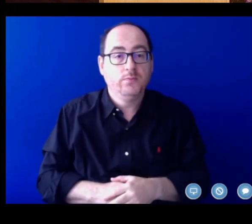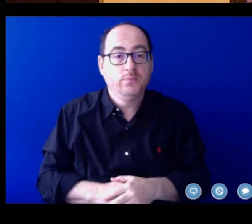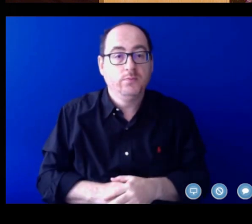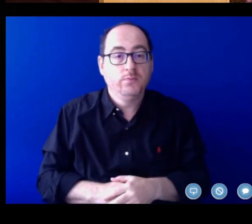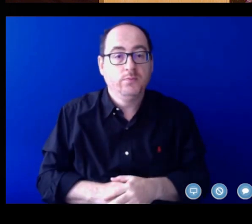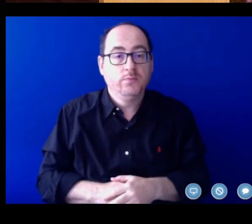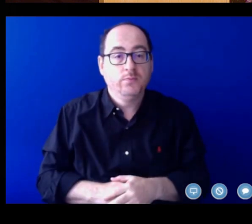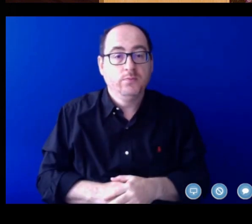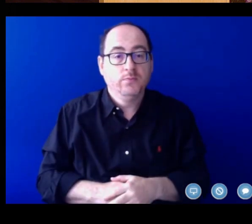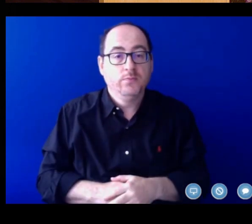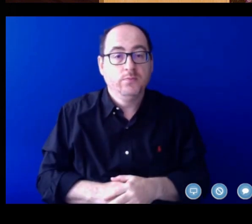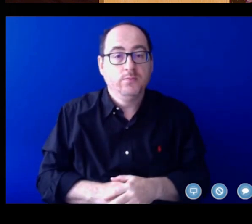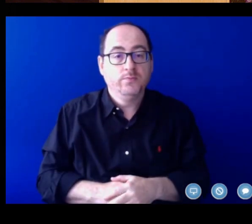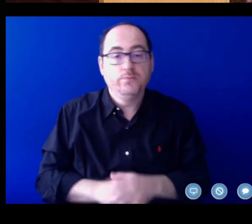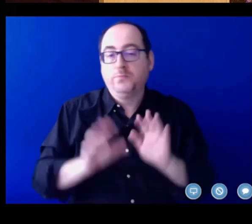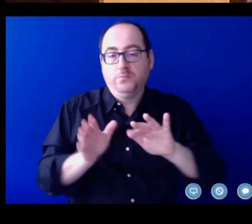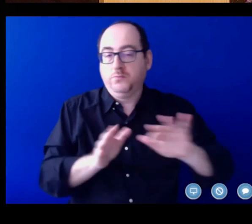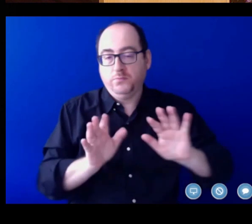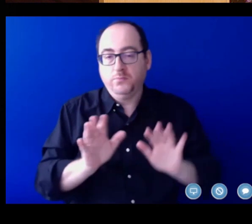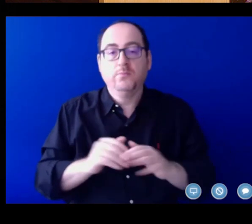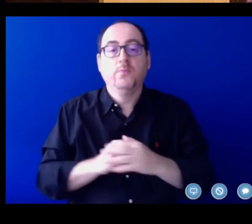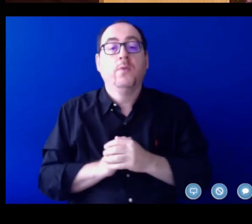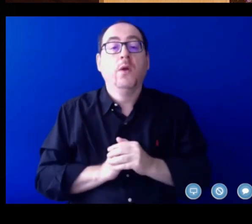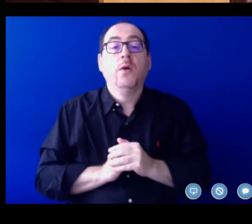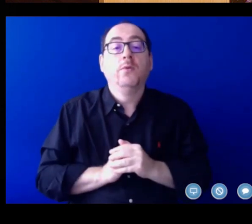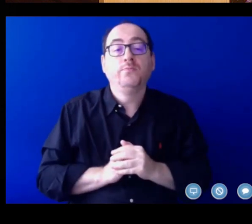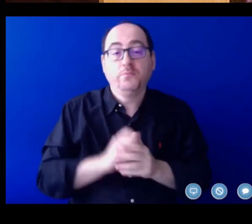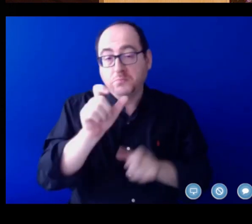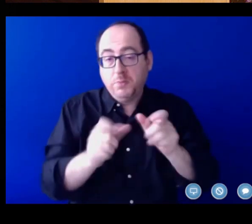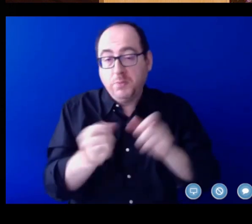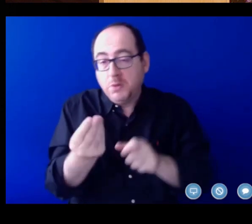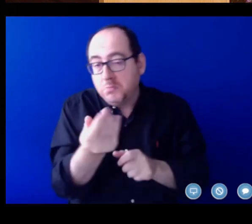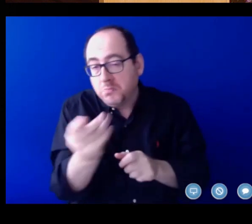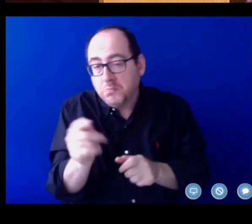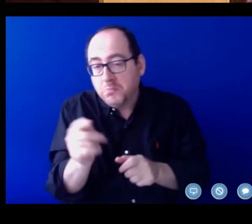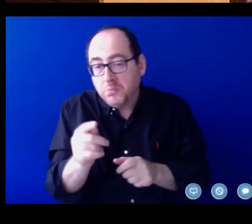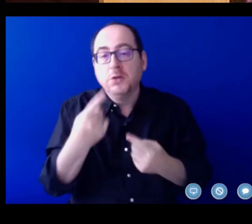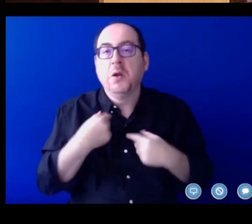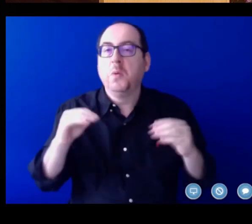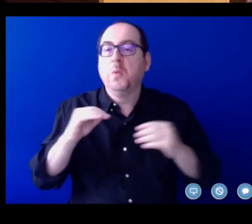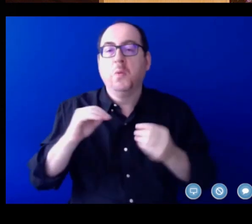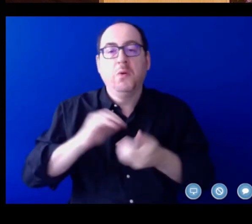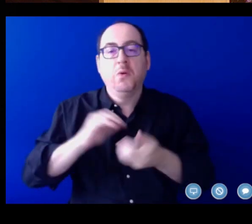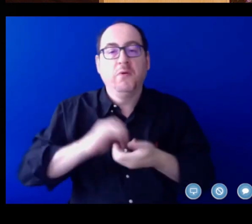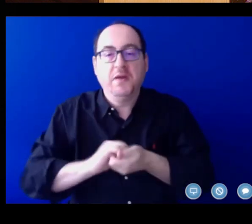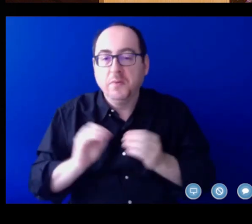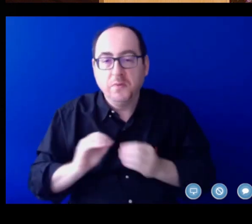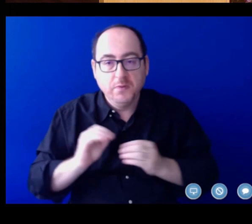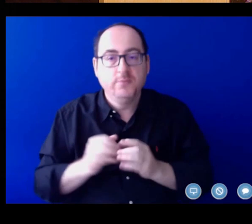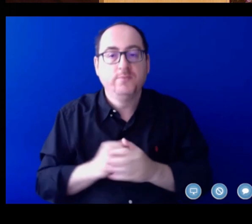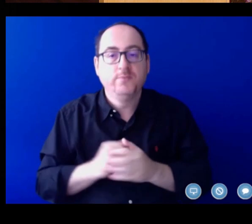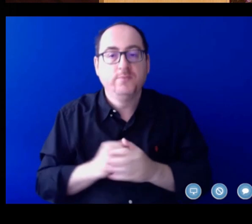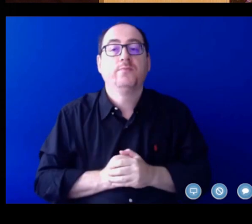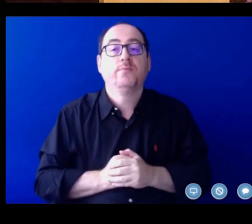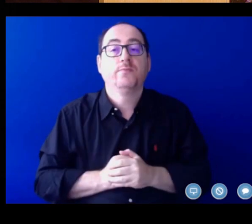Importantly, we also saw fewer people reporting that they had no friends. This reduced from 65% at the beginning, reporting that they had